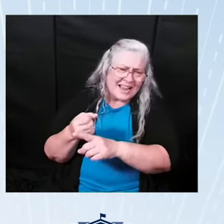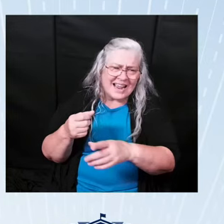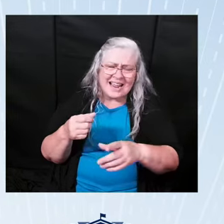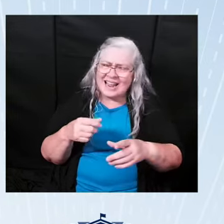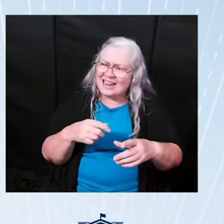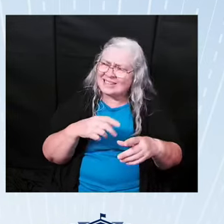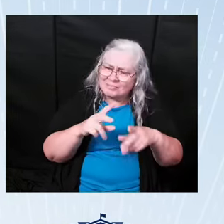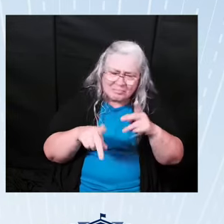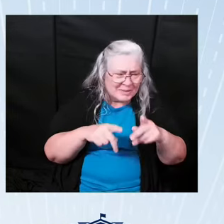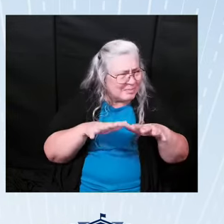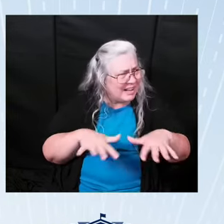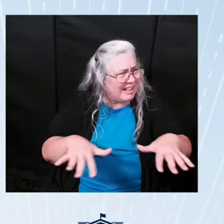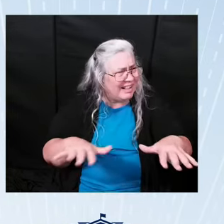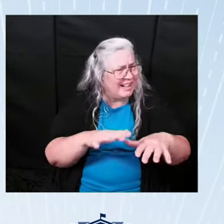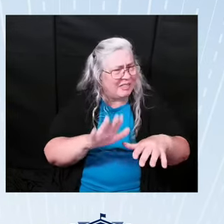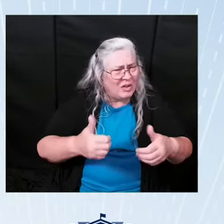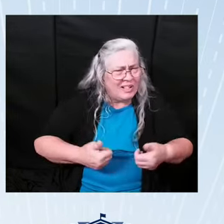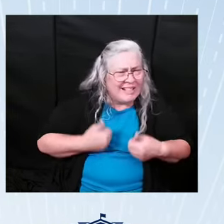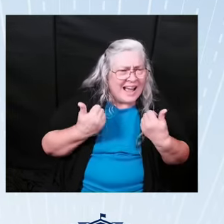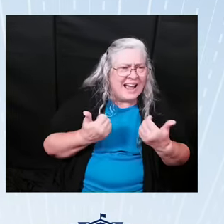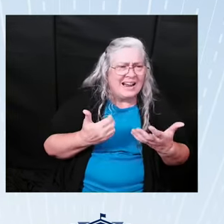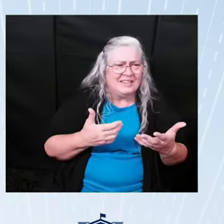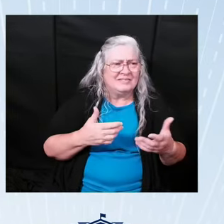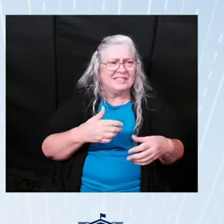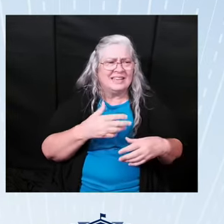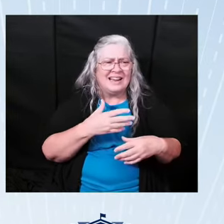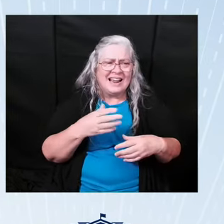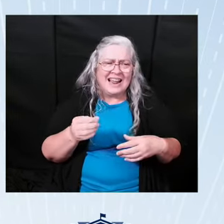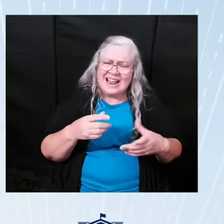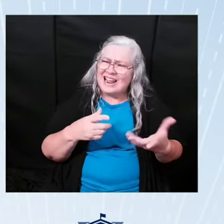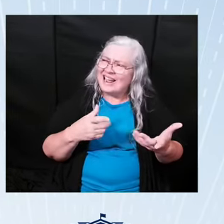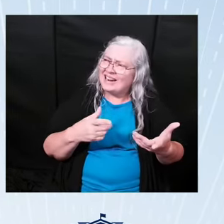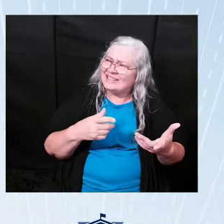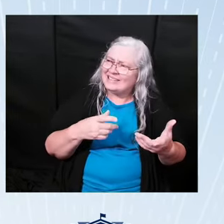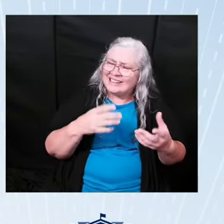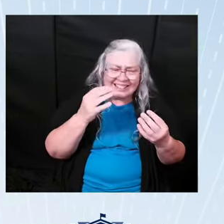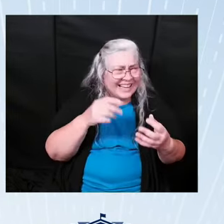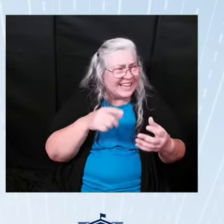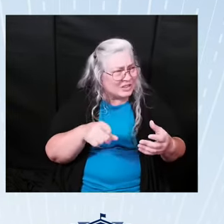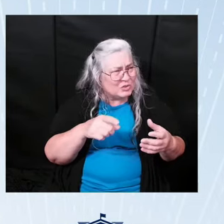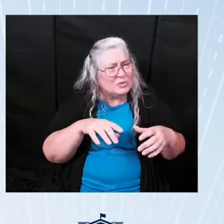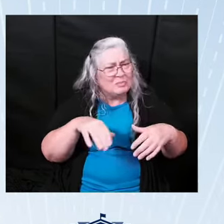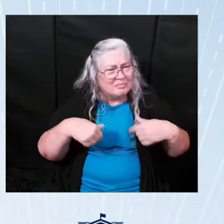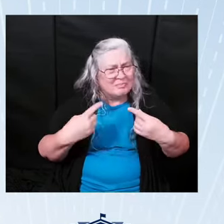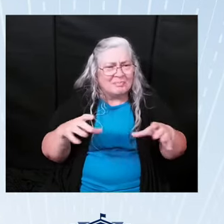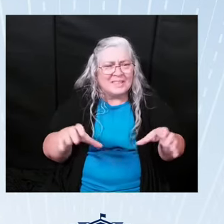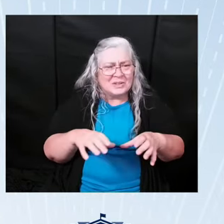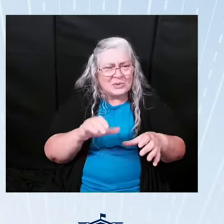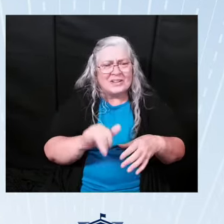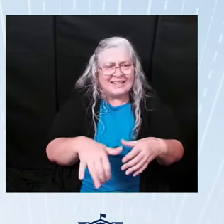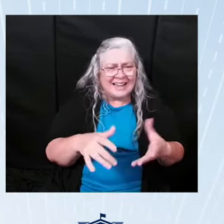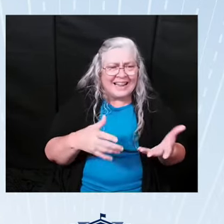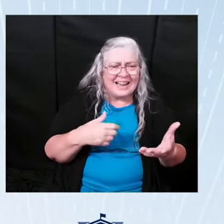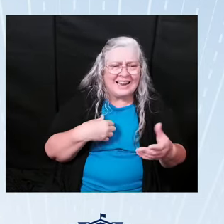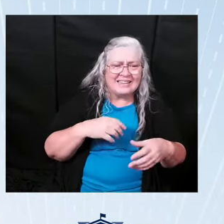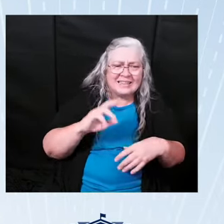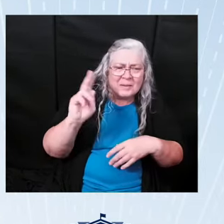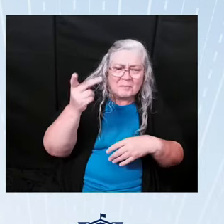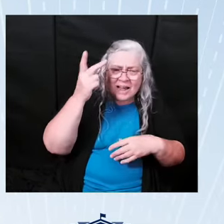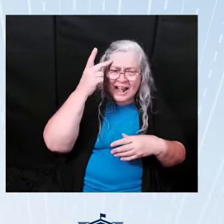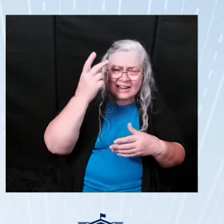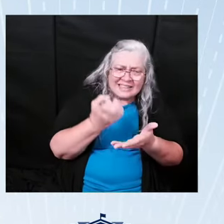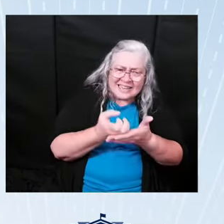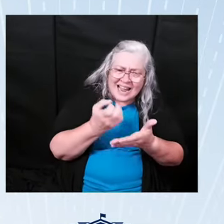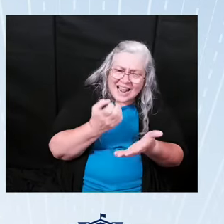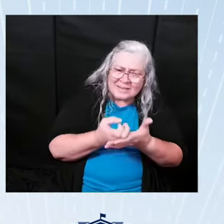you've been doing, what your work has been doing in terms of changing the political economy of bold action. In